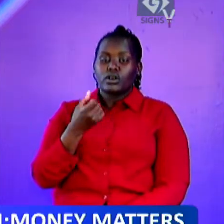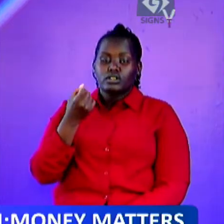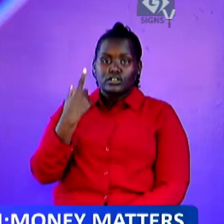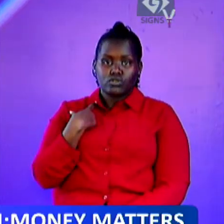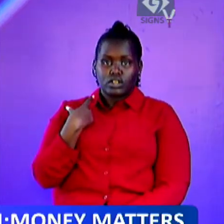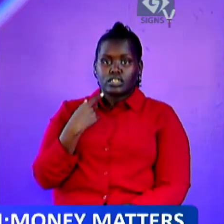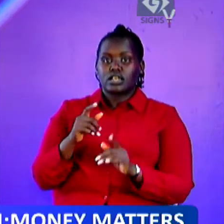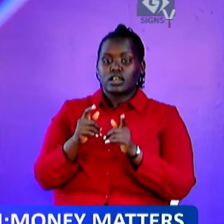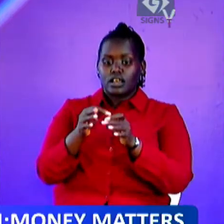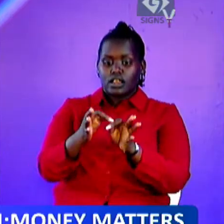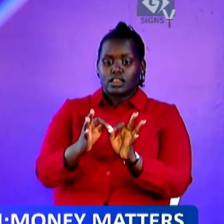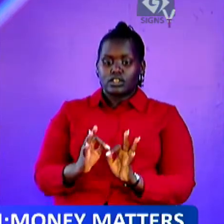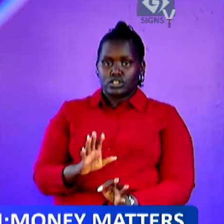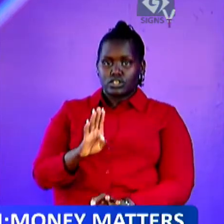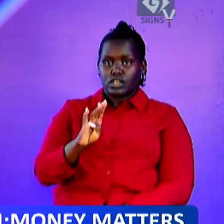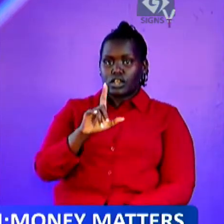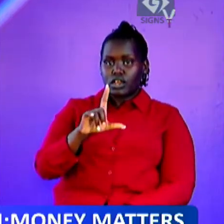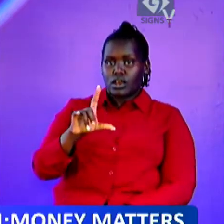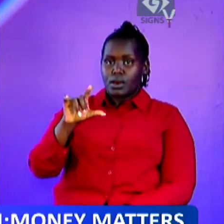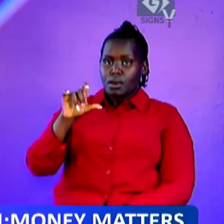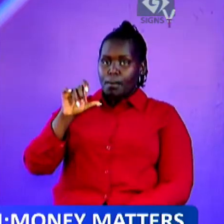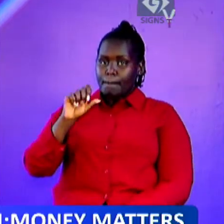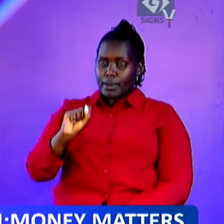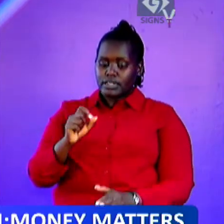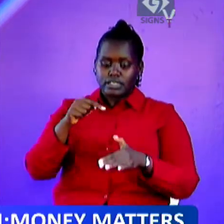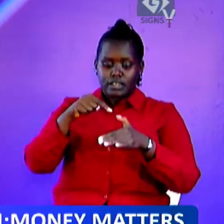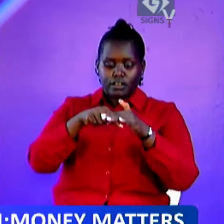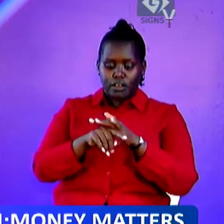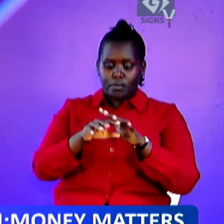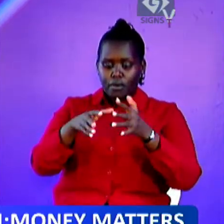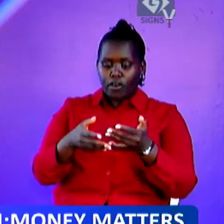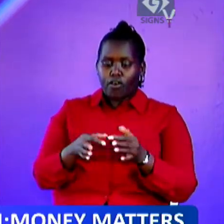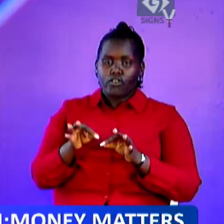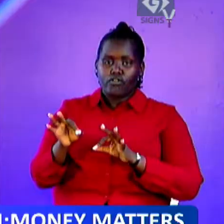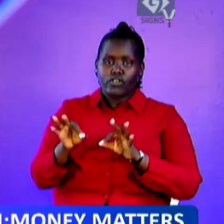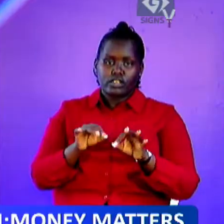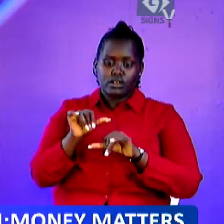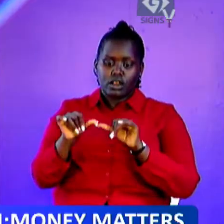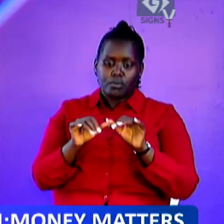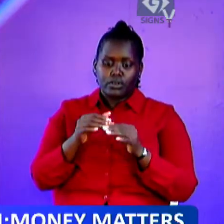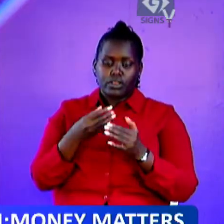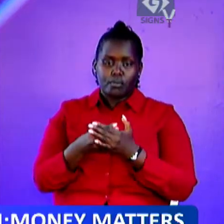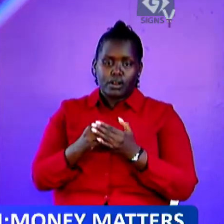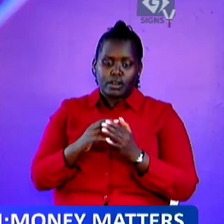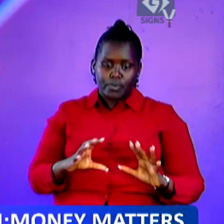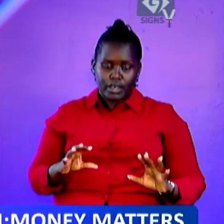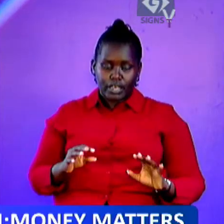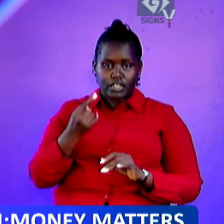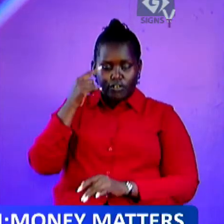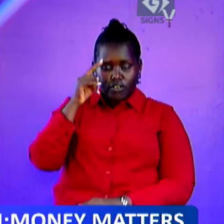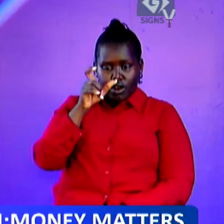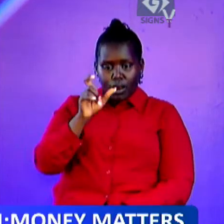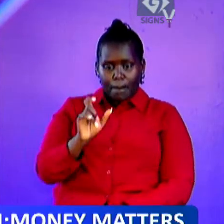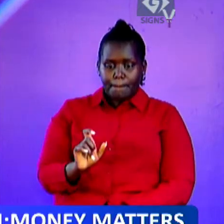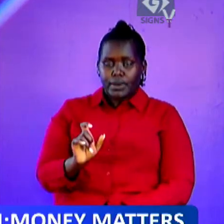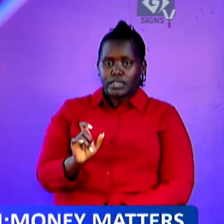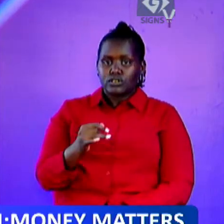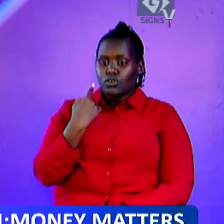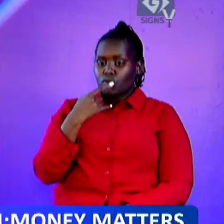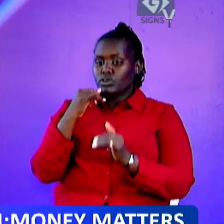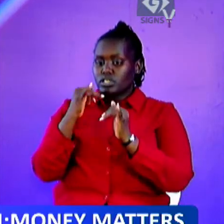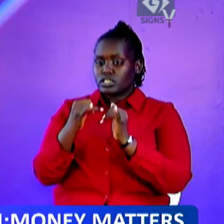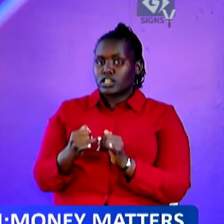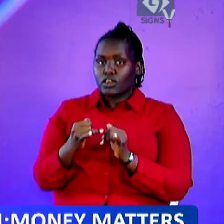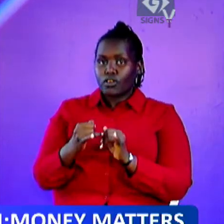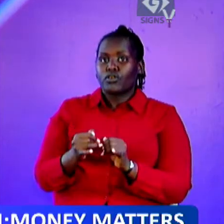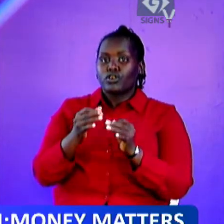treasury bills to the core, as you've explained the money markets fund. The question around this is, for someone new to treasury bills, what